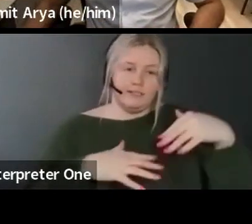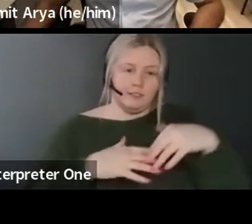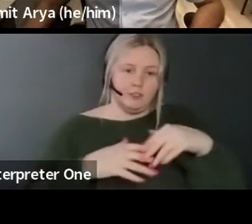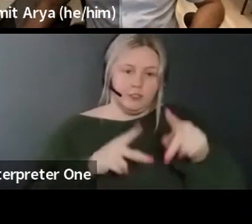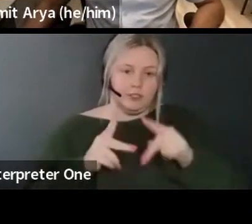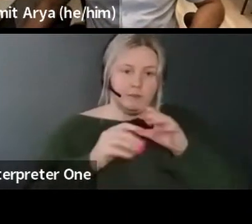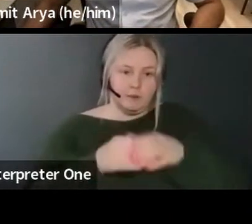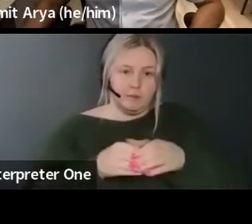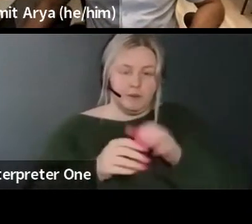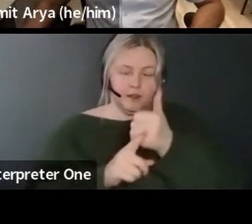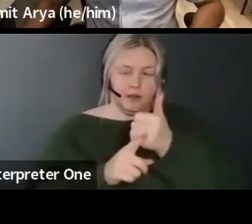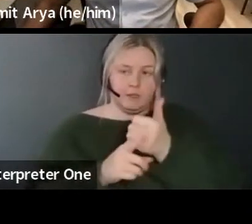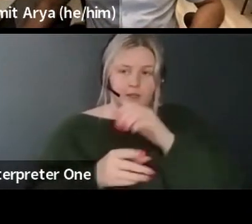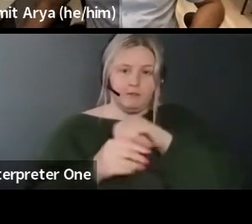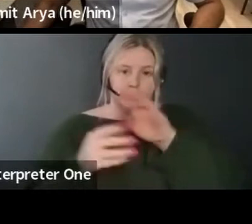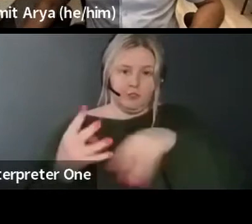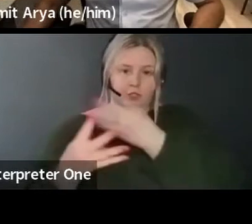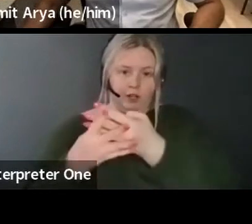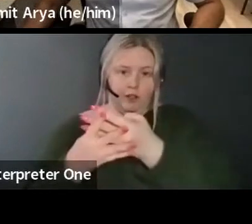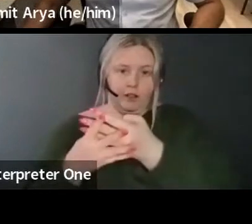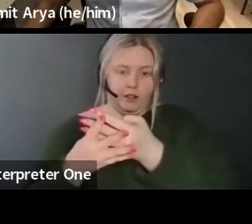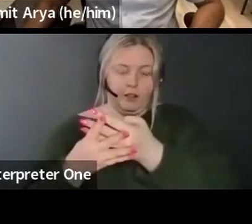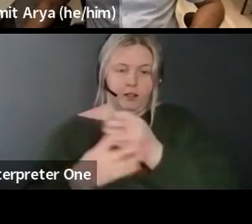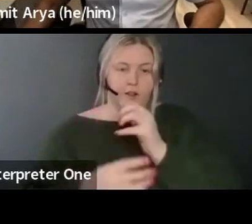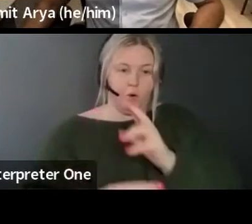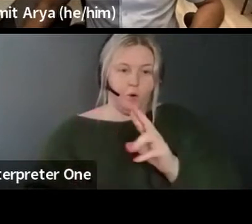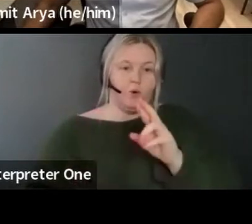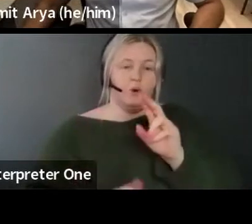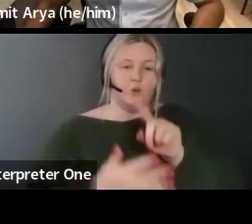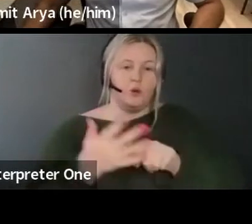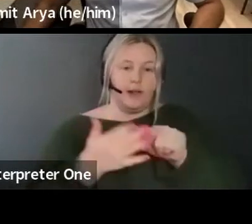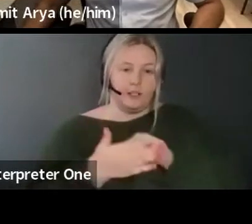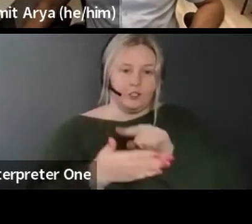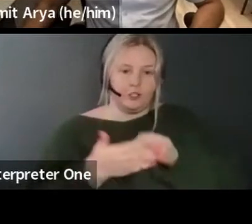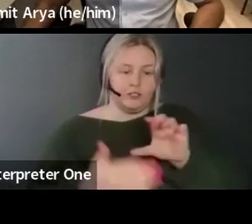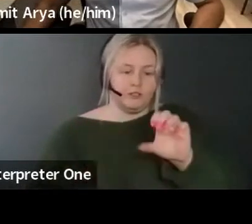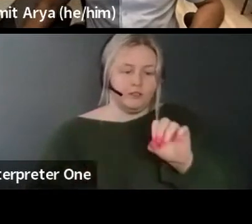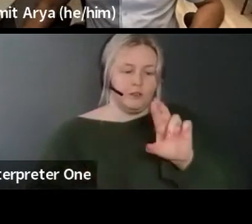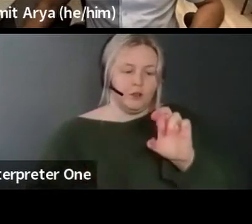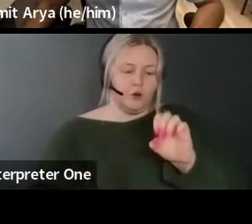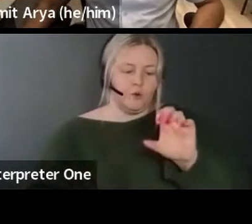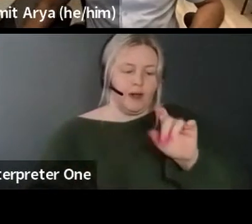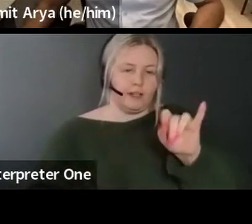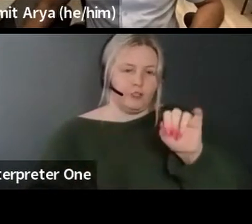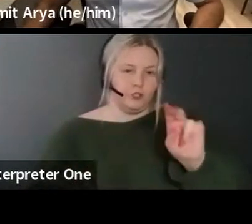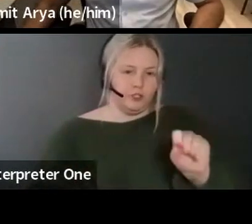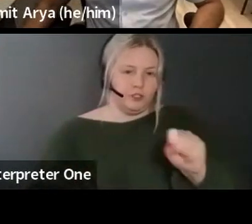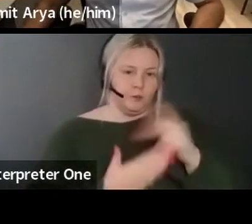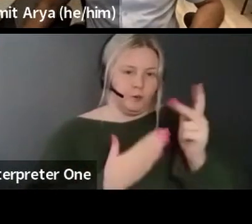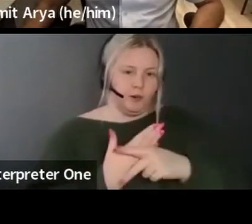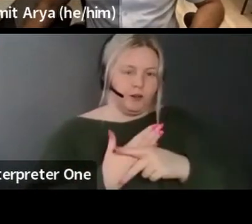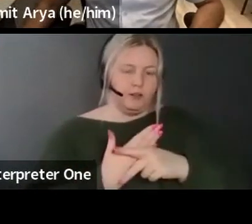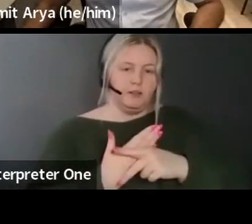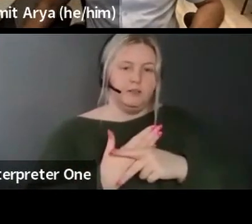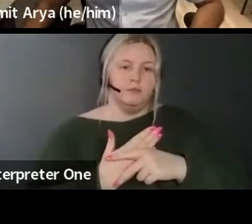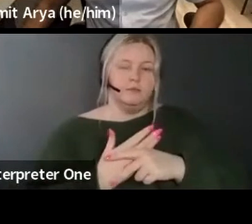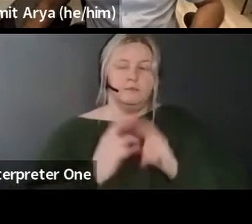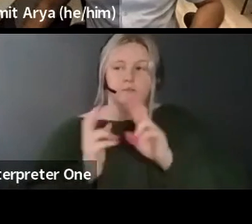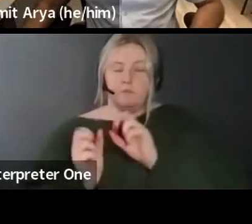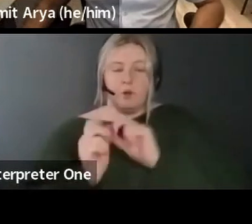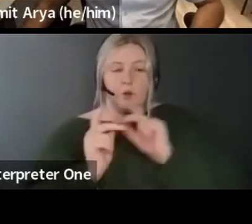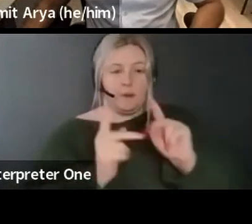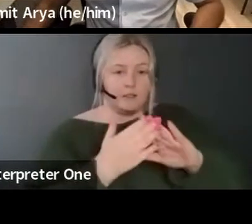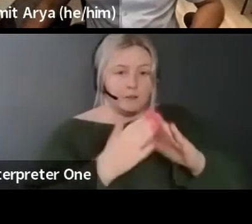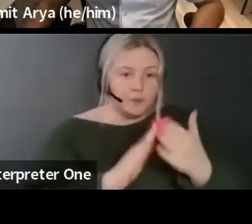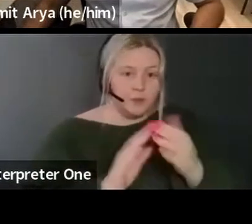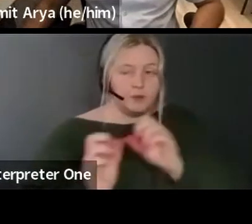in corrections and things like that, really opposing corrections, really trying to return to communities, to return to self-governance,